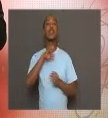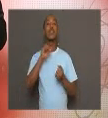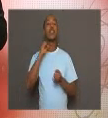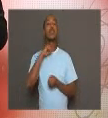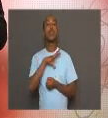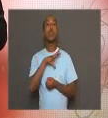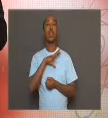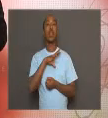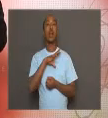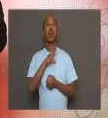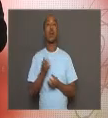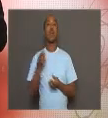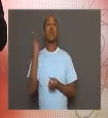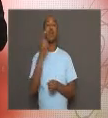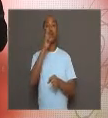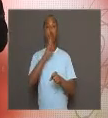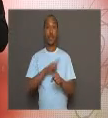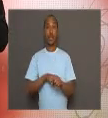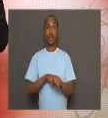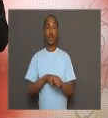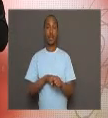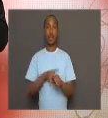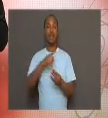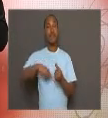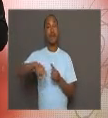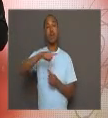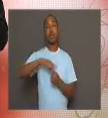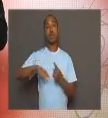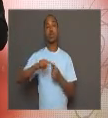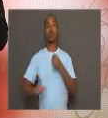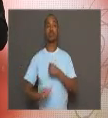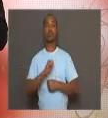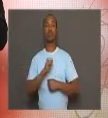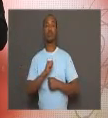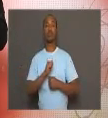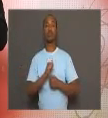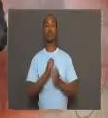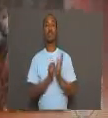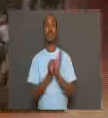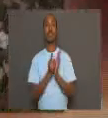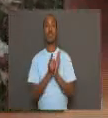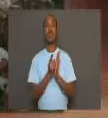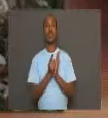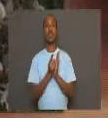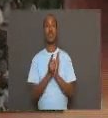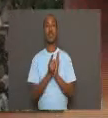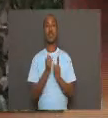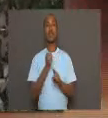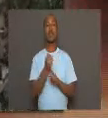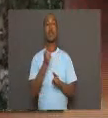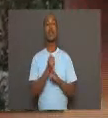can often lead to environmental damage. For example, metal